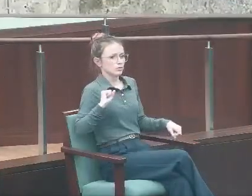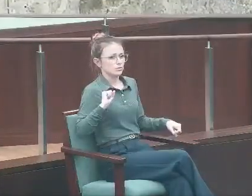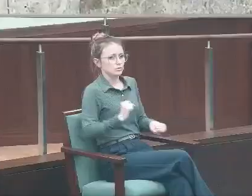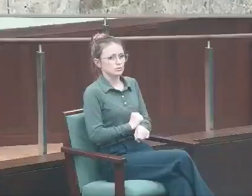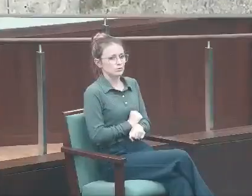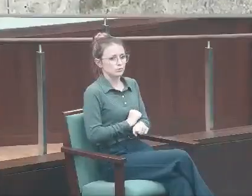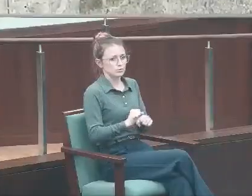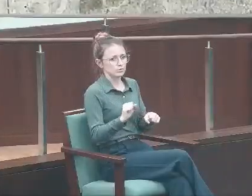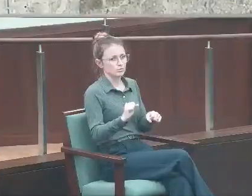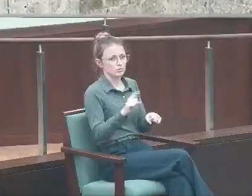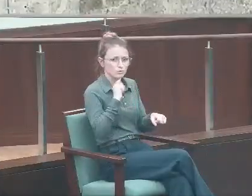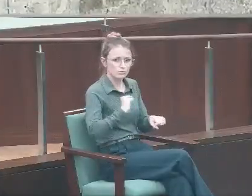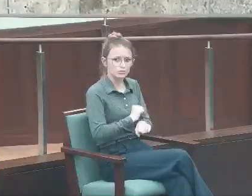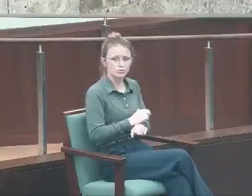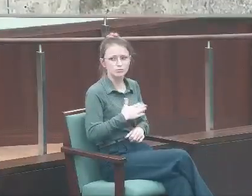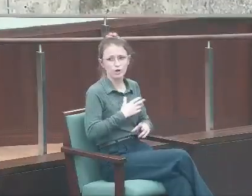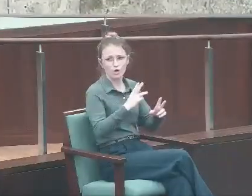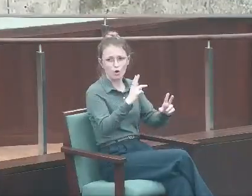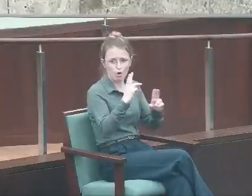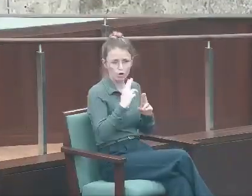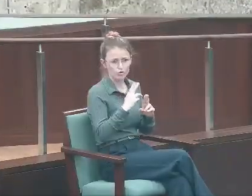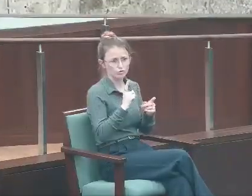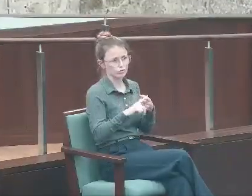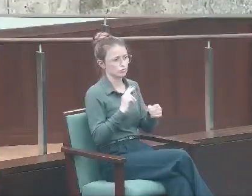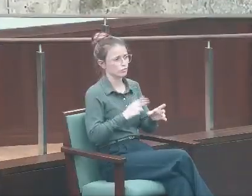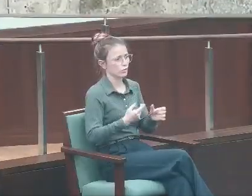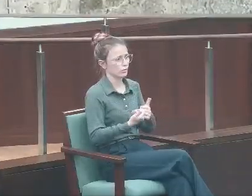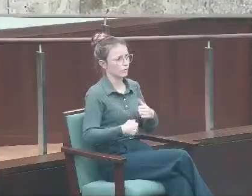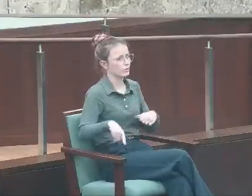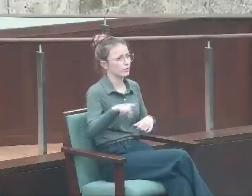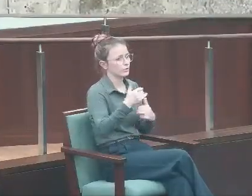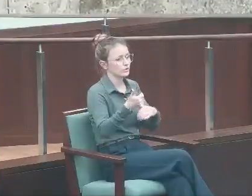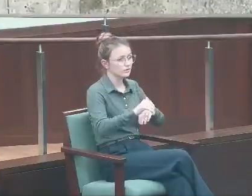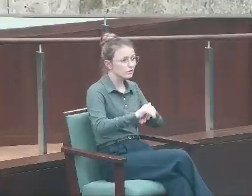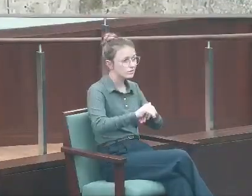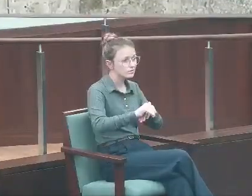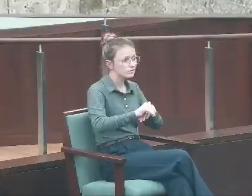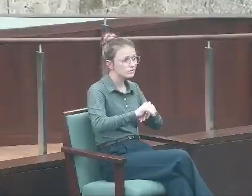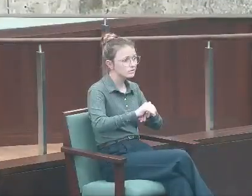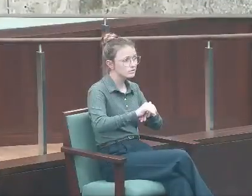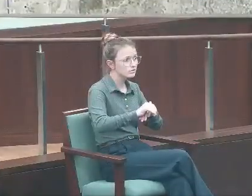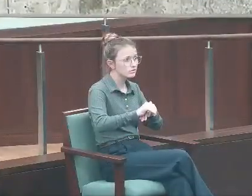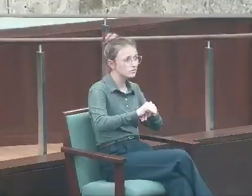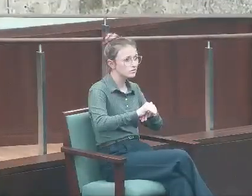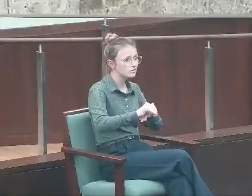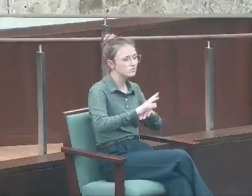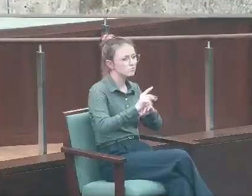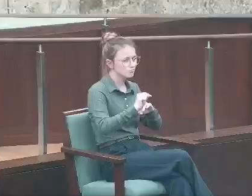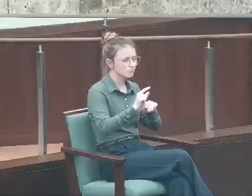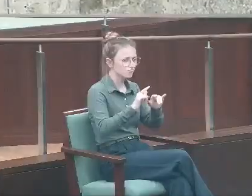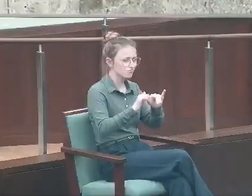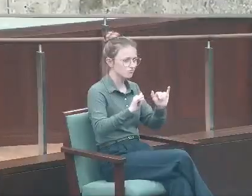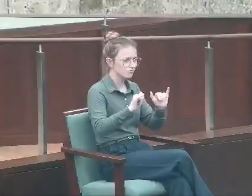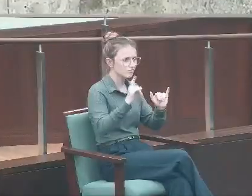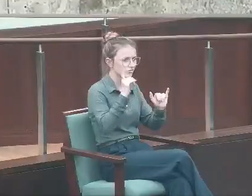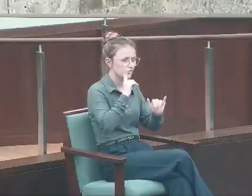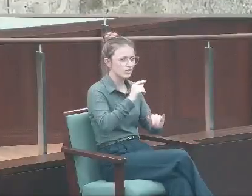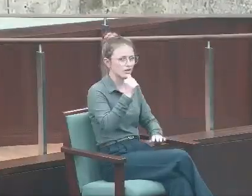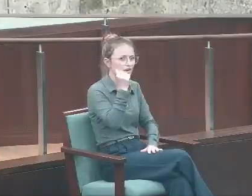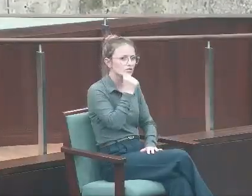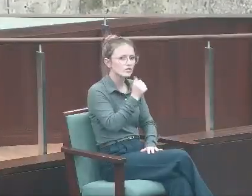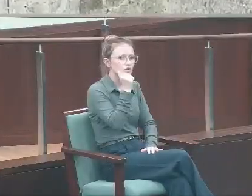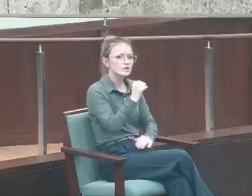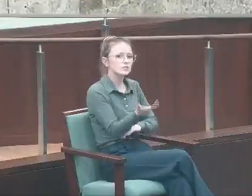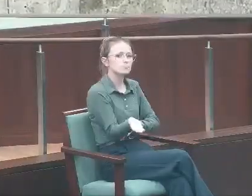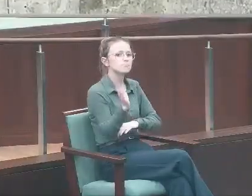truly my honor to be here with you tonight, but just as importantly, for every other day as